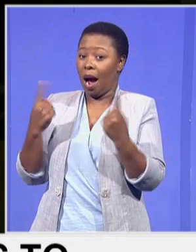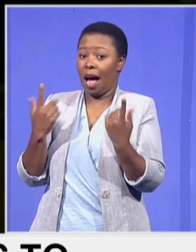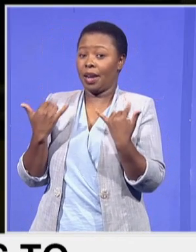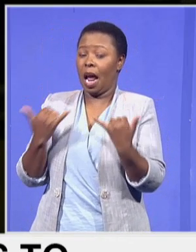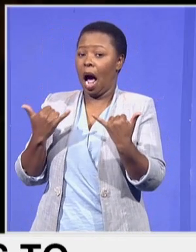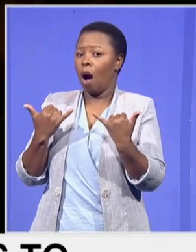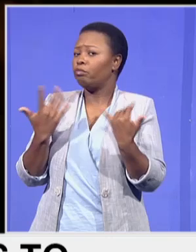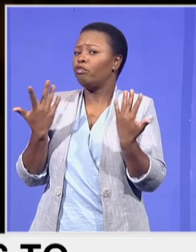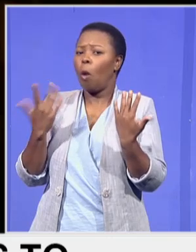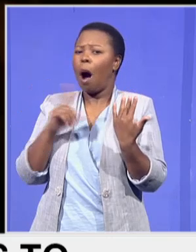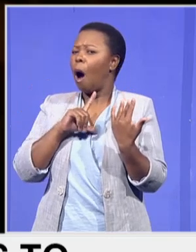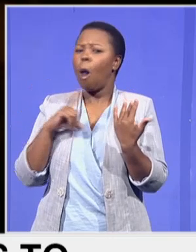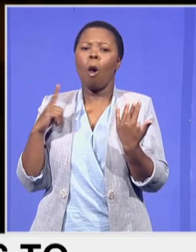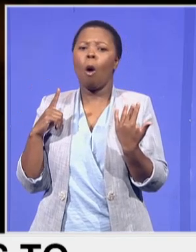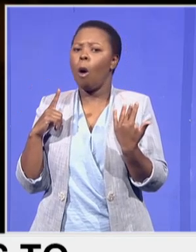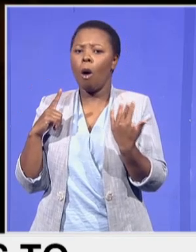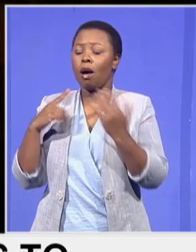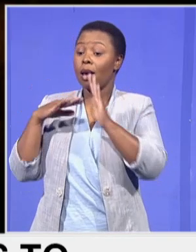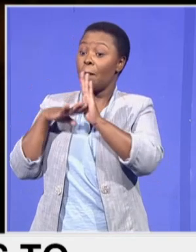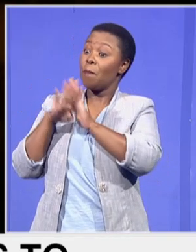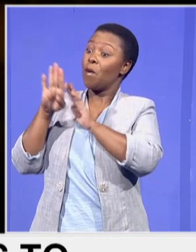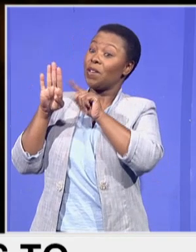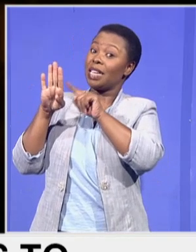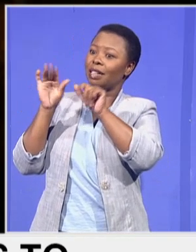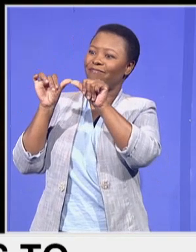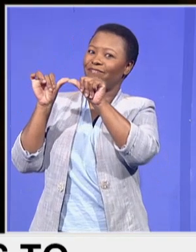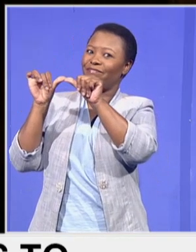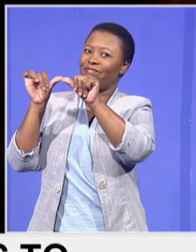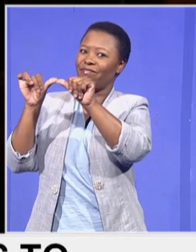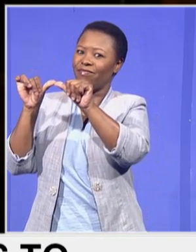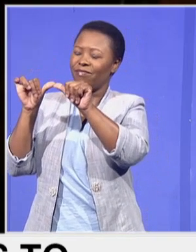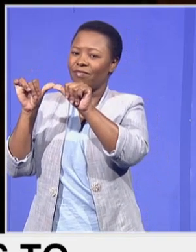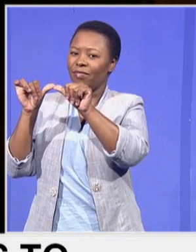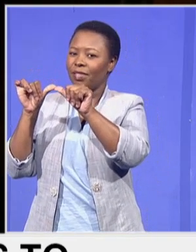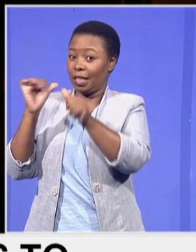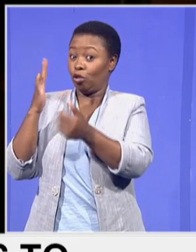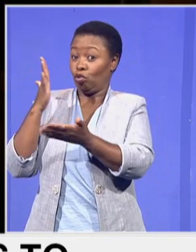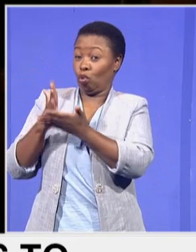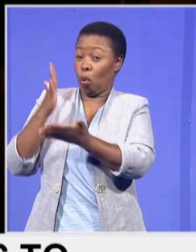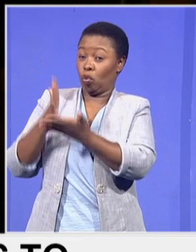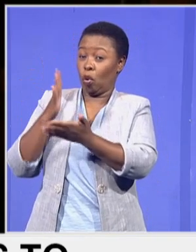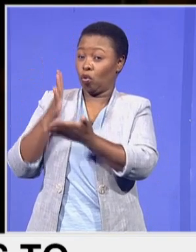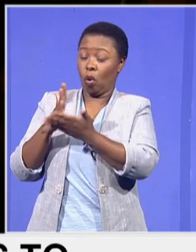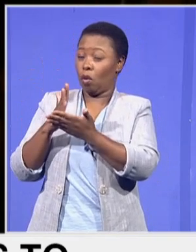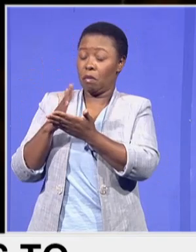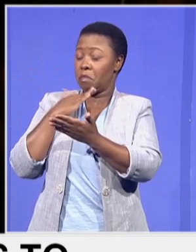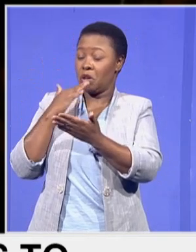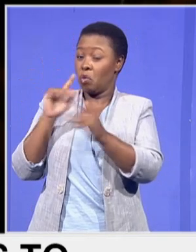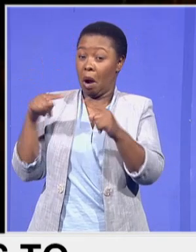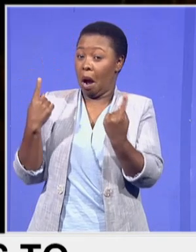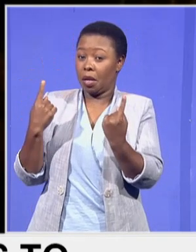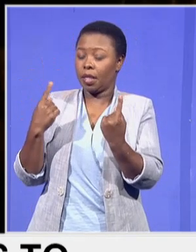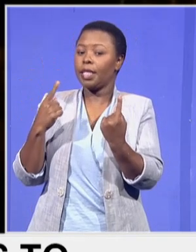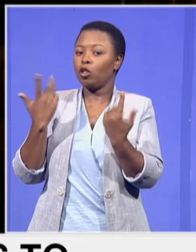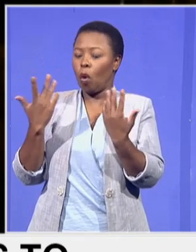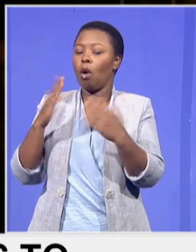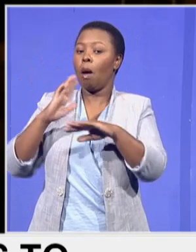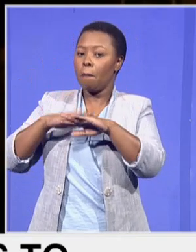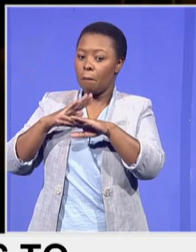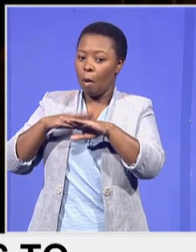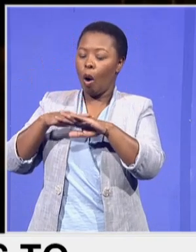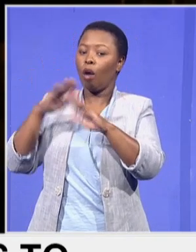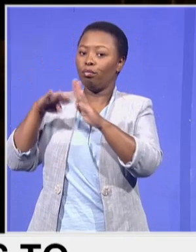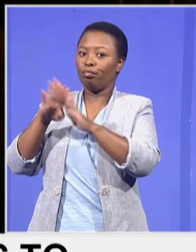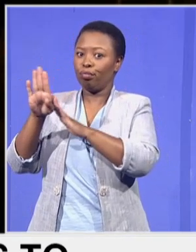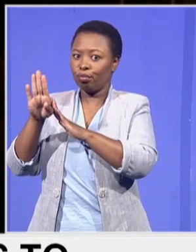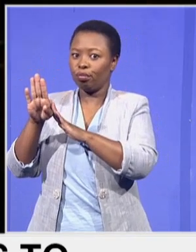long these improvements will be sustained, and we could possibly move to higher stages of load shedding should you